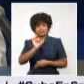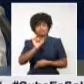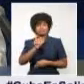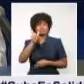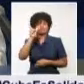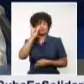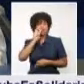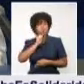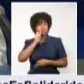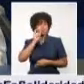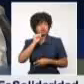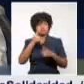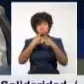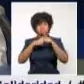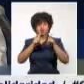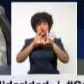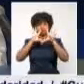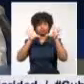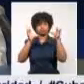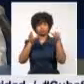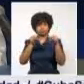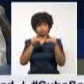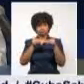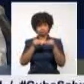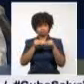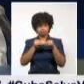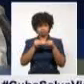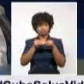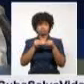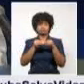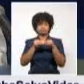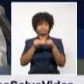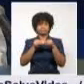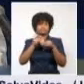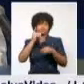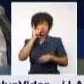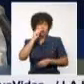and of all cumulative cases of the epidemic in the country,